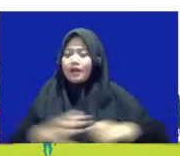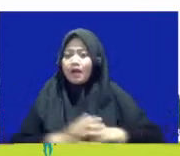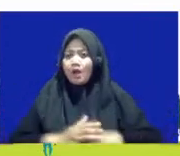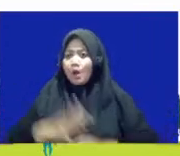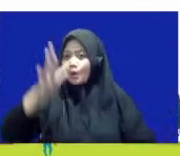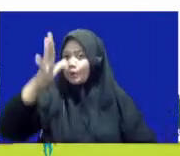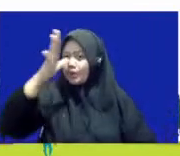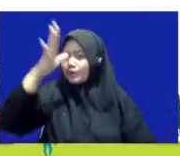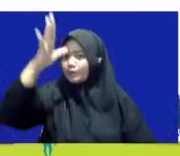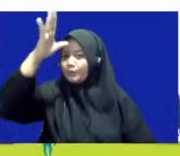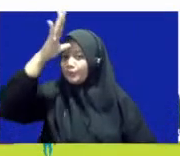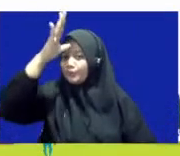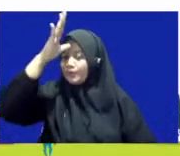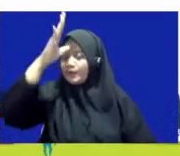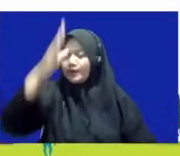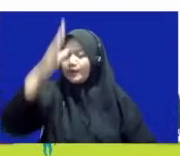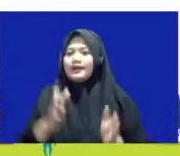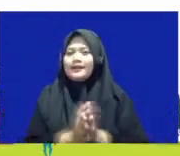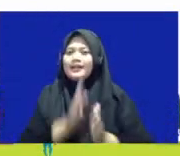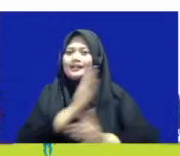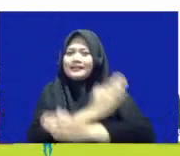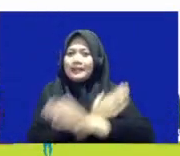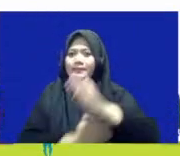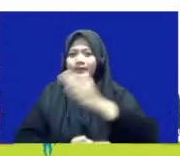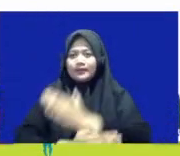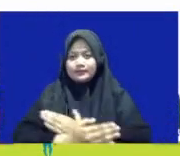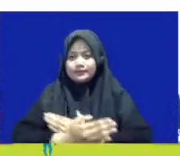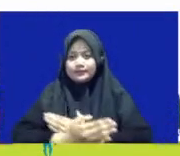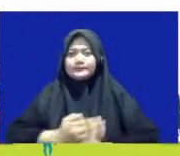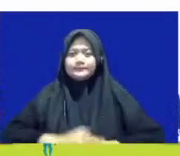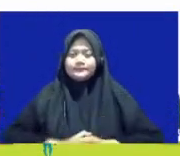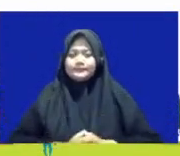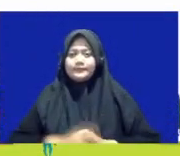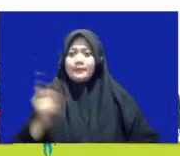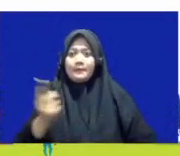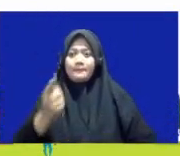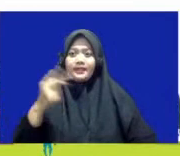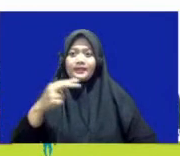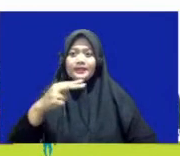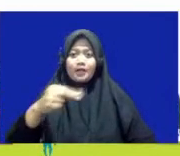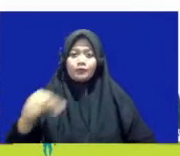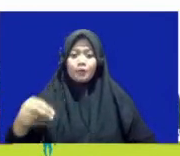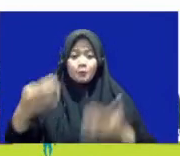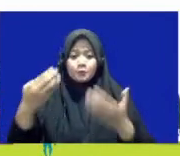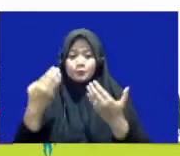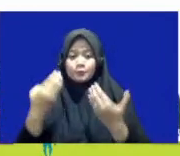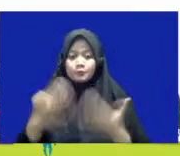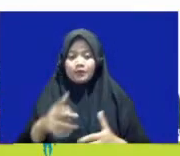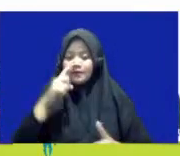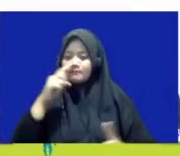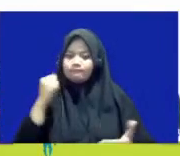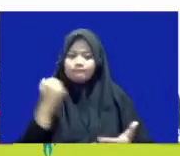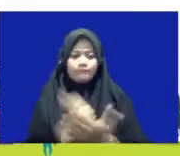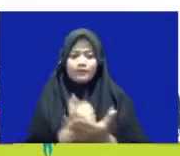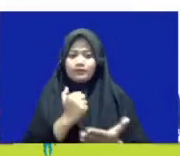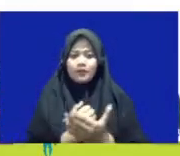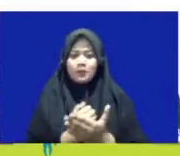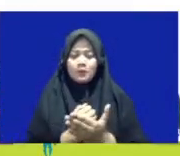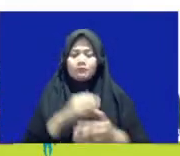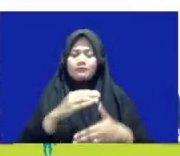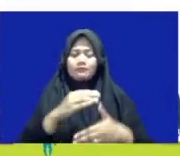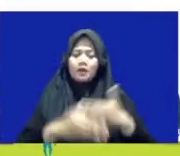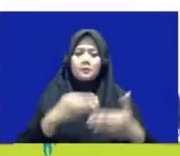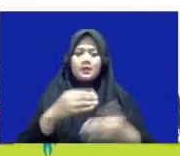The government of Indonesia has prioritized disaster risk management and climate change adaptation in